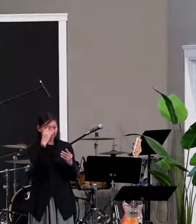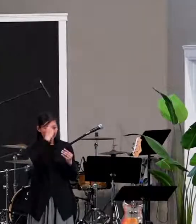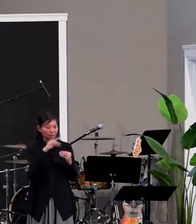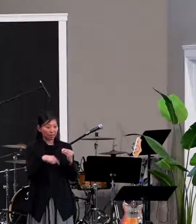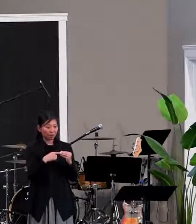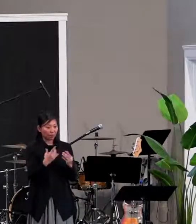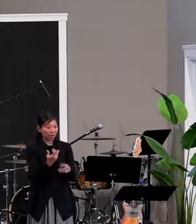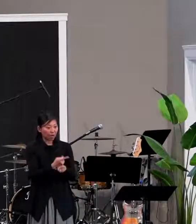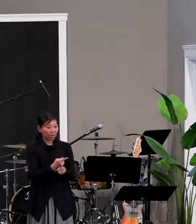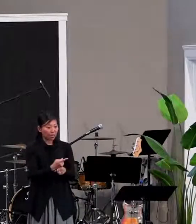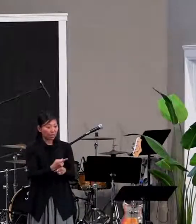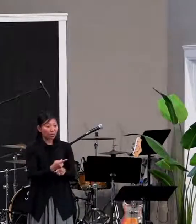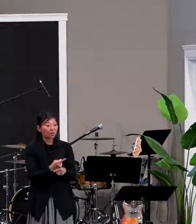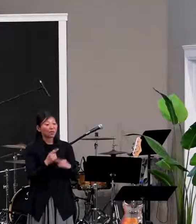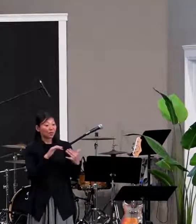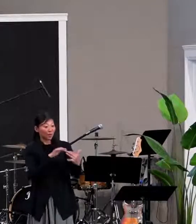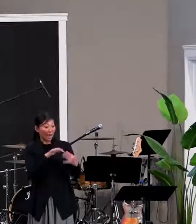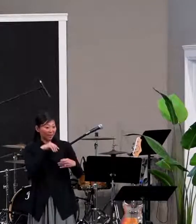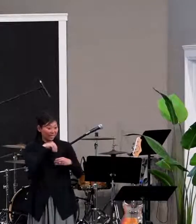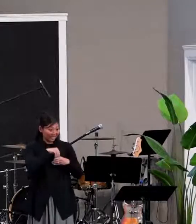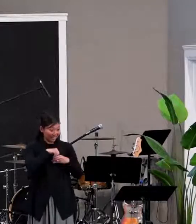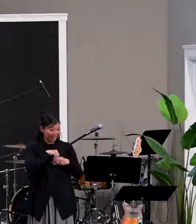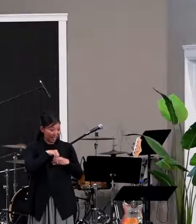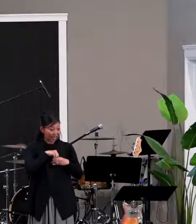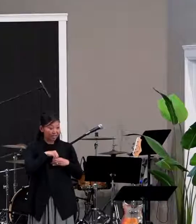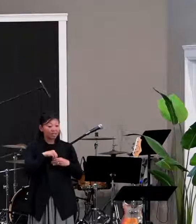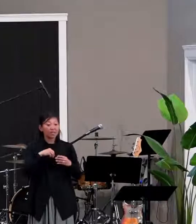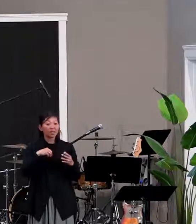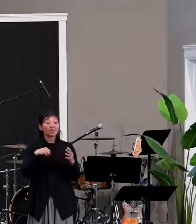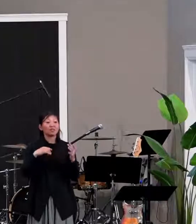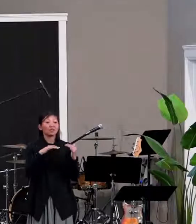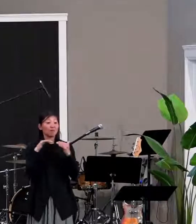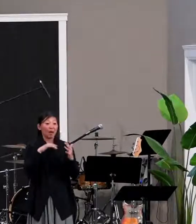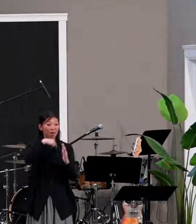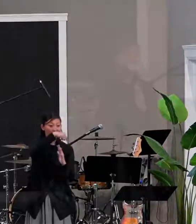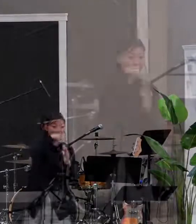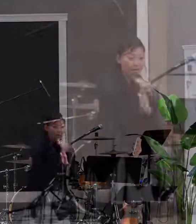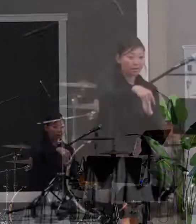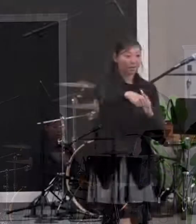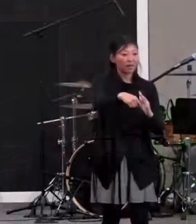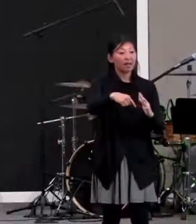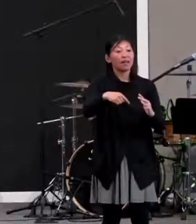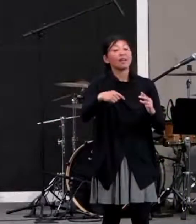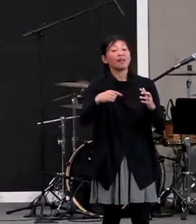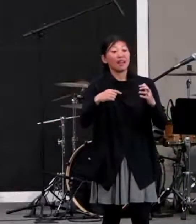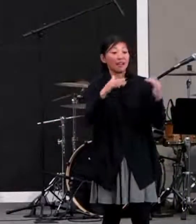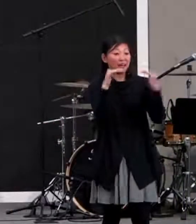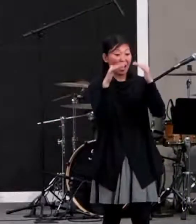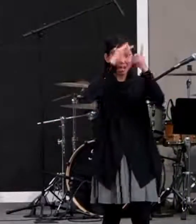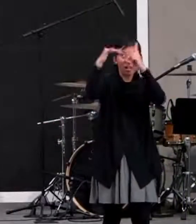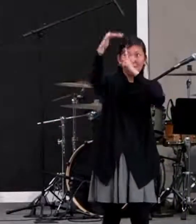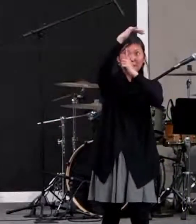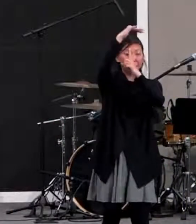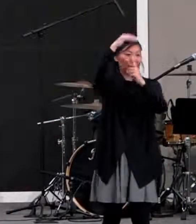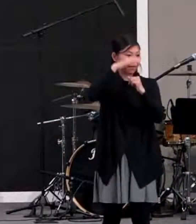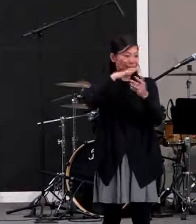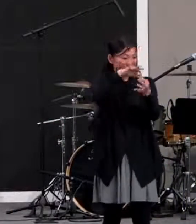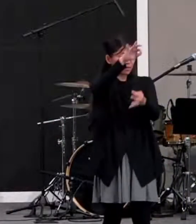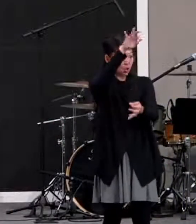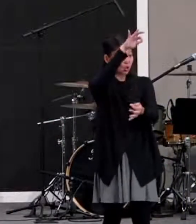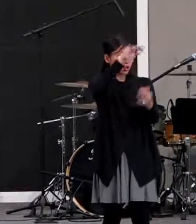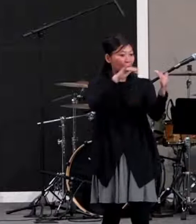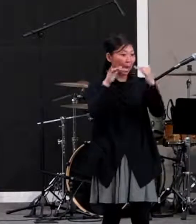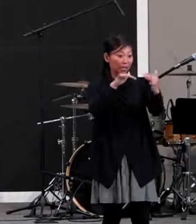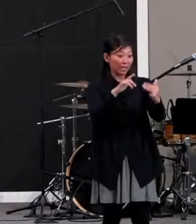There is a battle among us, a battle within us, and a battle above us. The battle above us, the spiritual dimension,